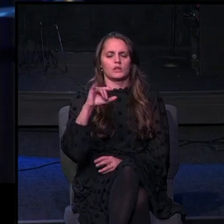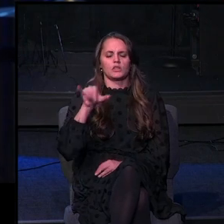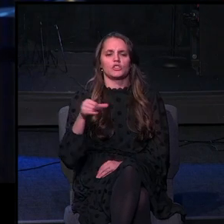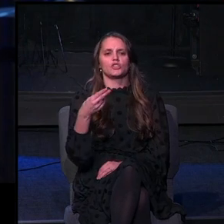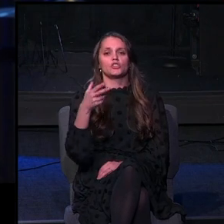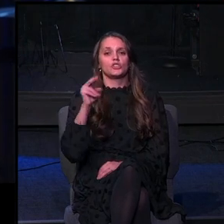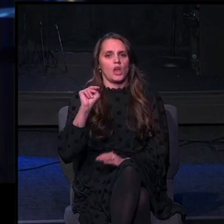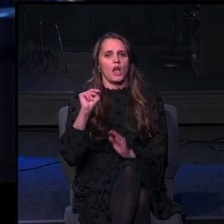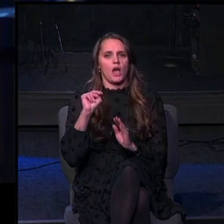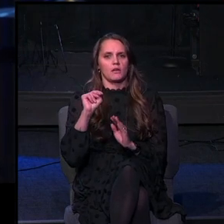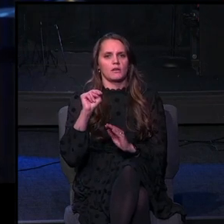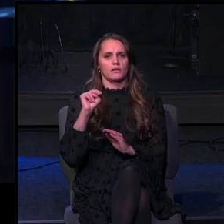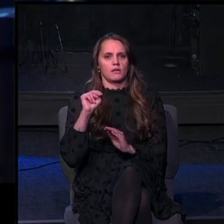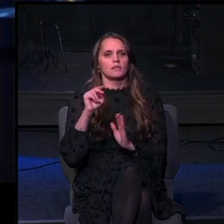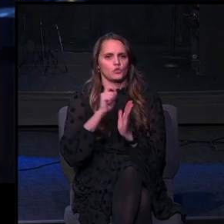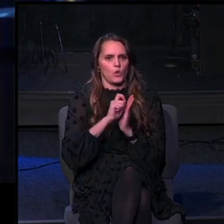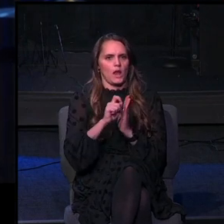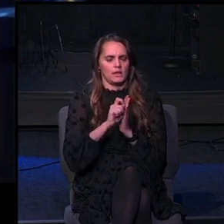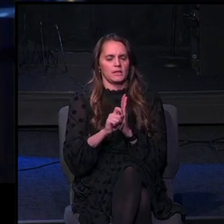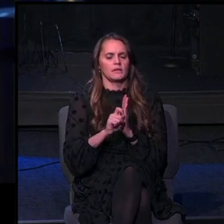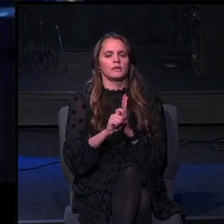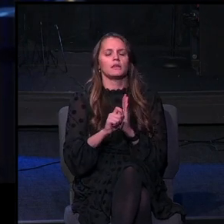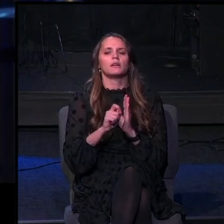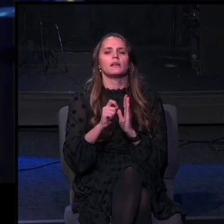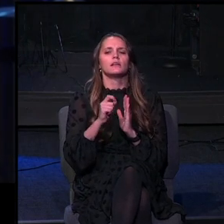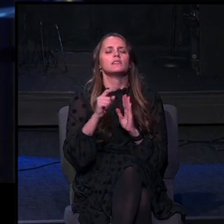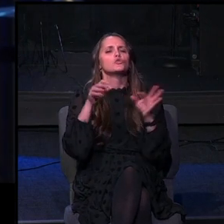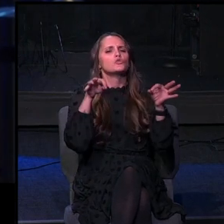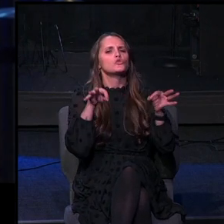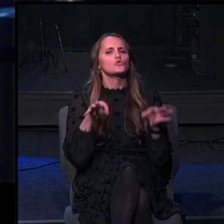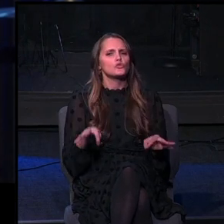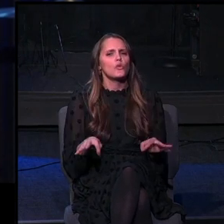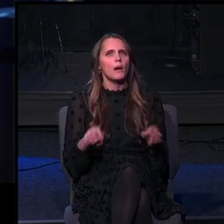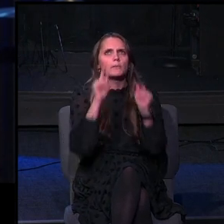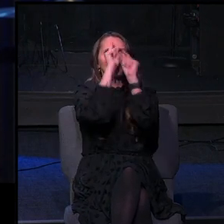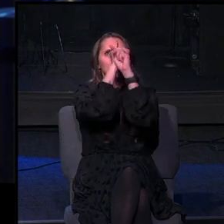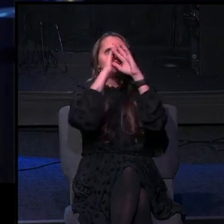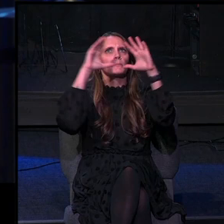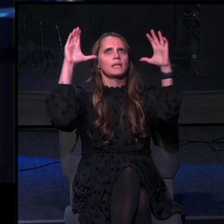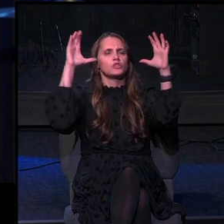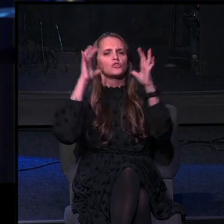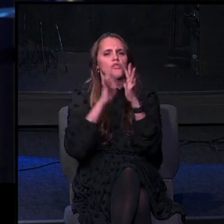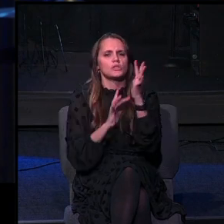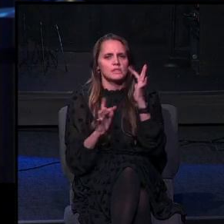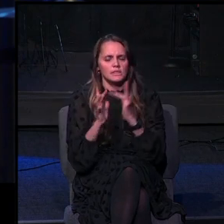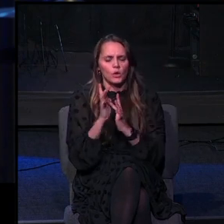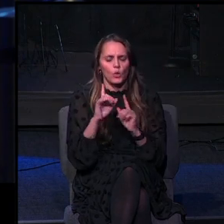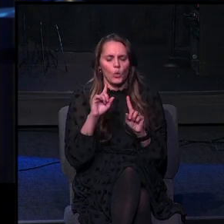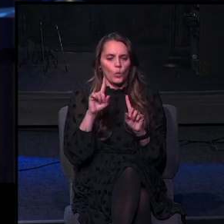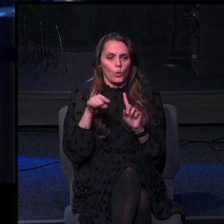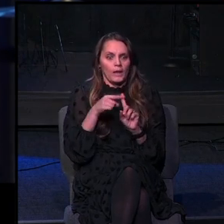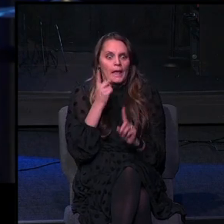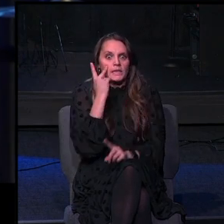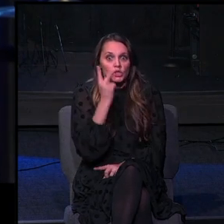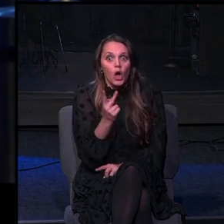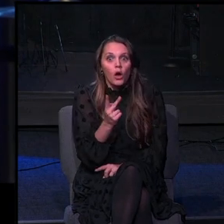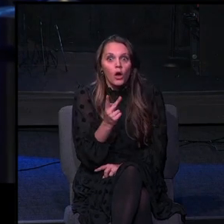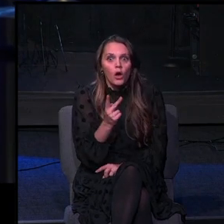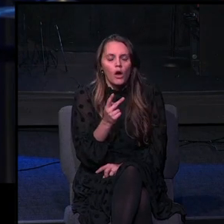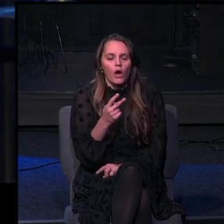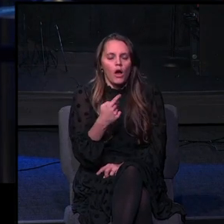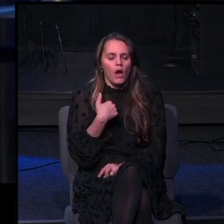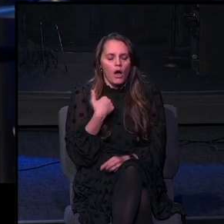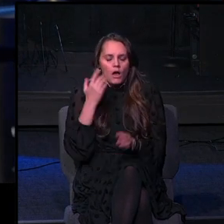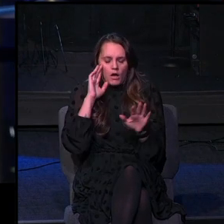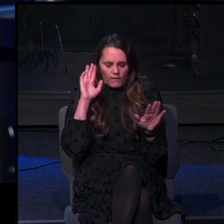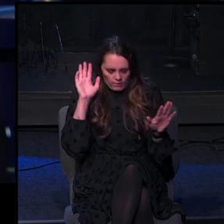this, the Apostle John. And as he's writing, he's describing a picture of Jesus. And here's what he writes. He says, when I saw him, I fell at his feet as